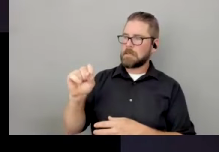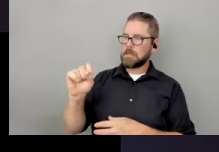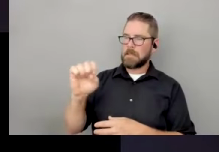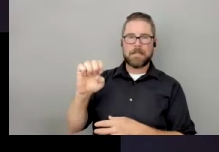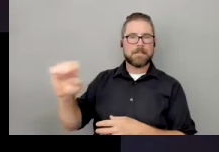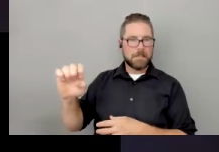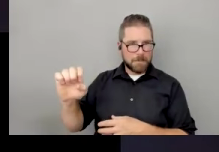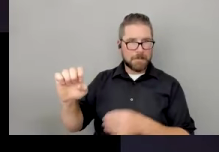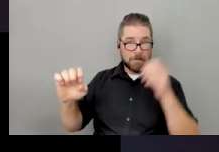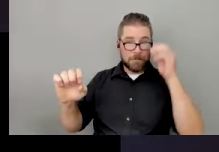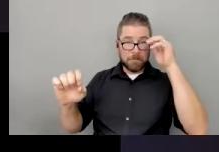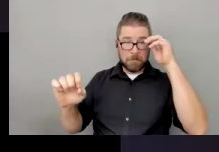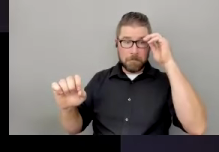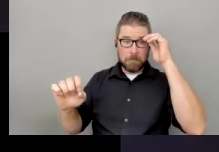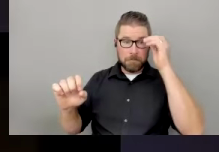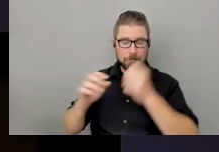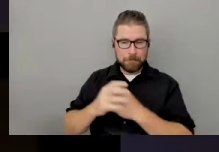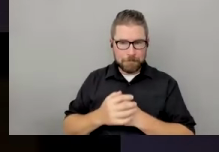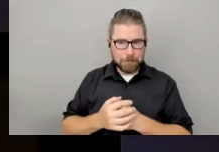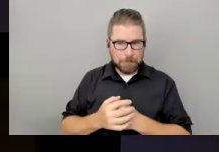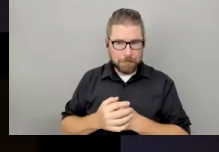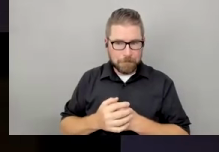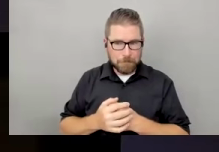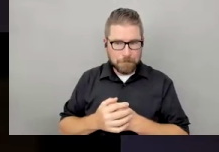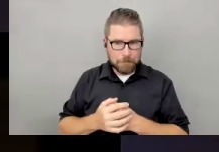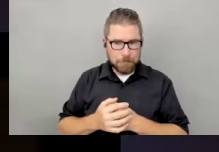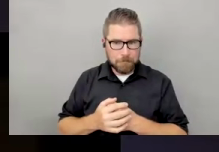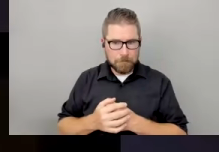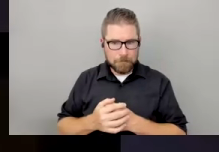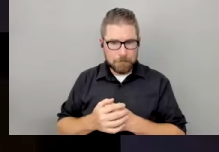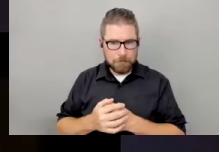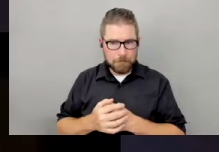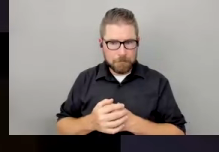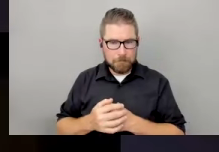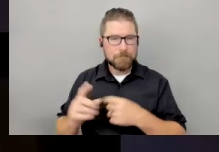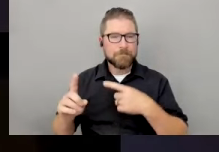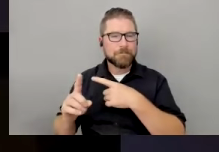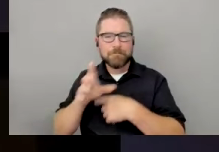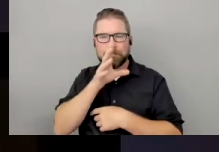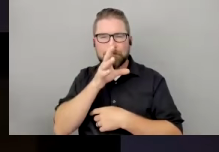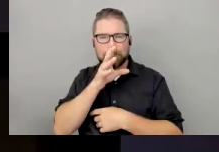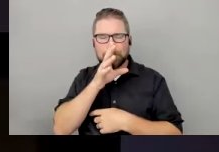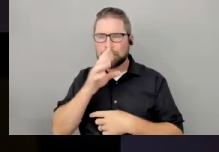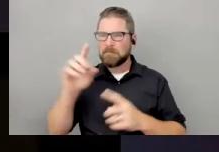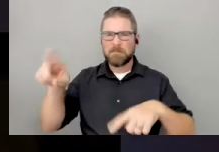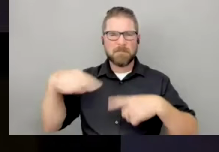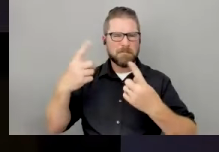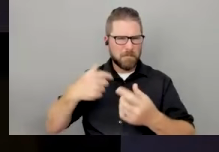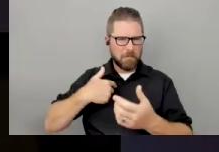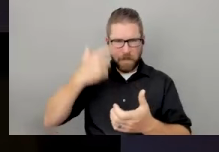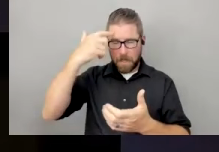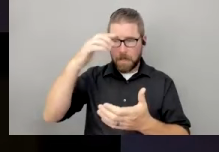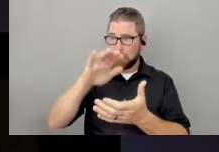knew discrimination firsthand as well. It's always been my belief that so long as any part of